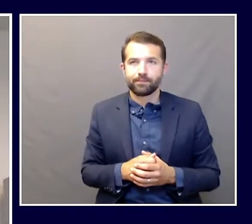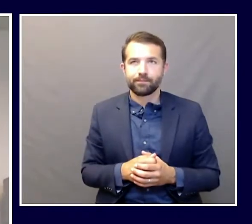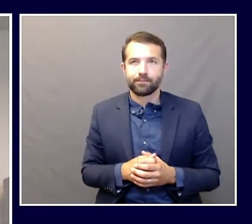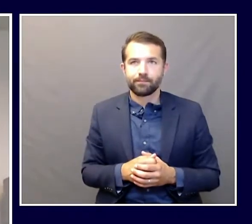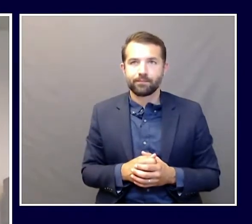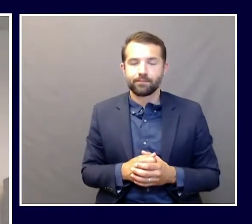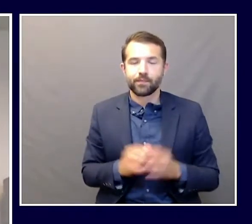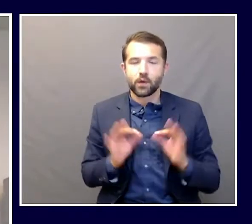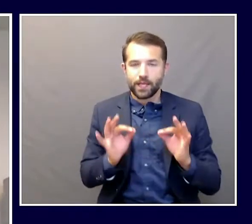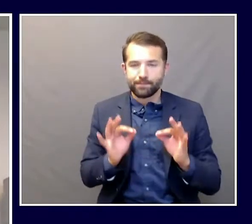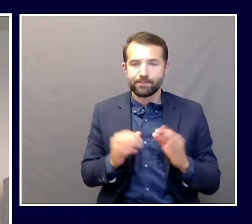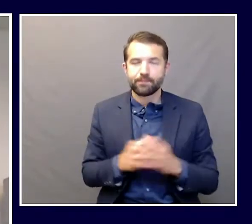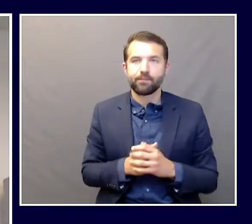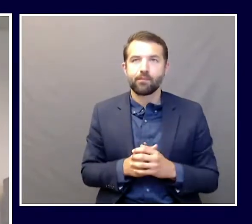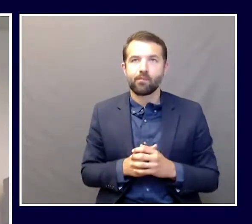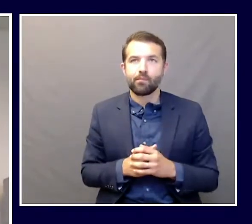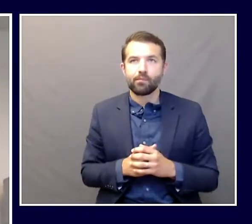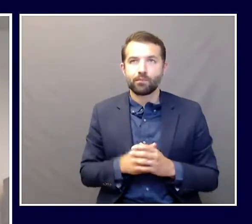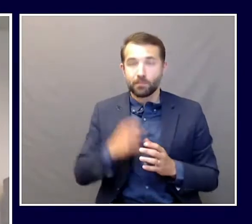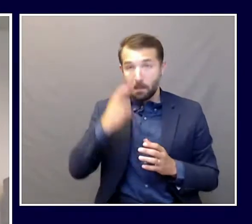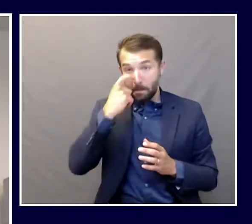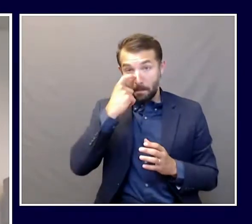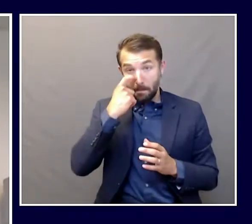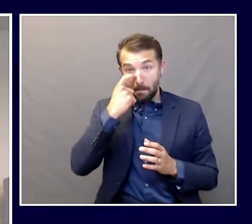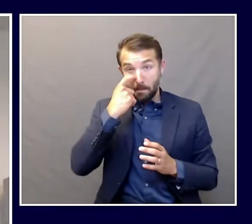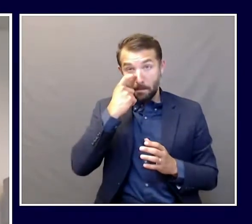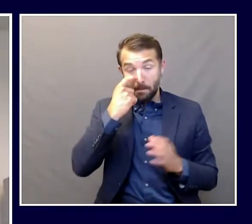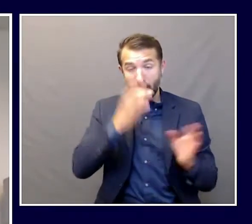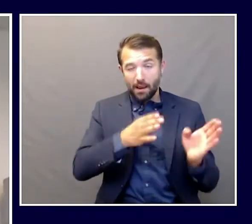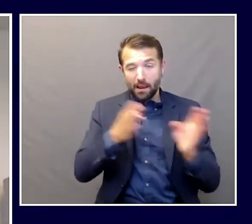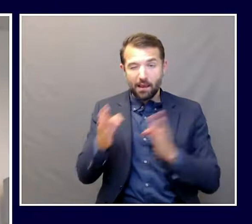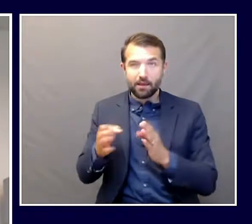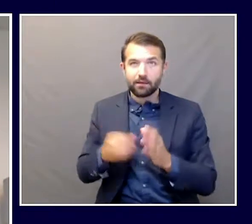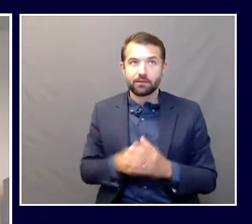Looking at some of the immunization data for the state,